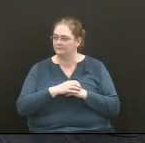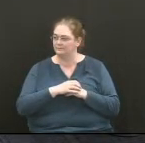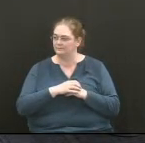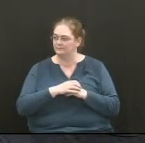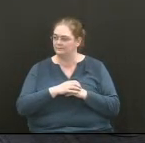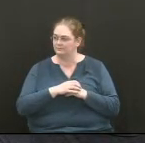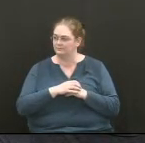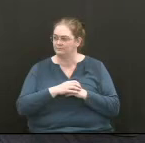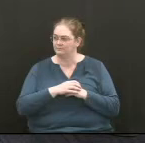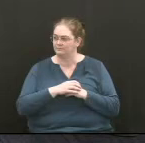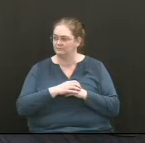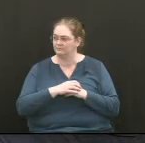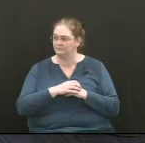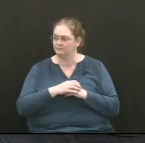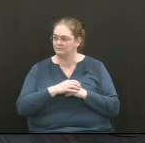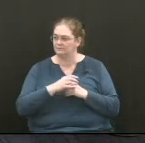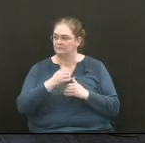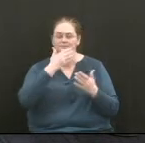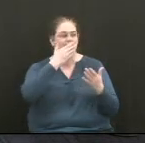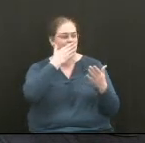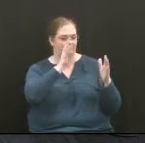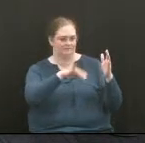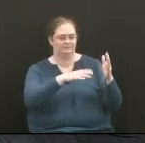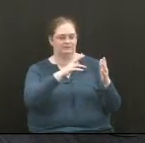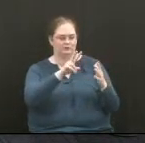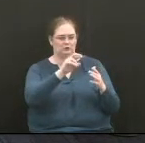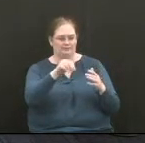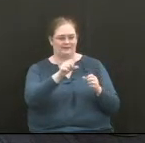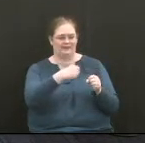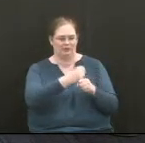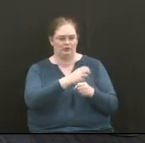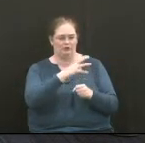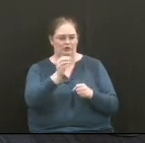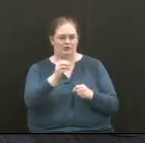sir. I don't need to get it. Just thank you for that 2% a year.